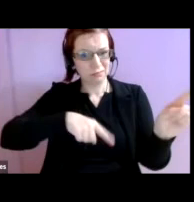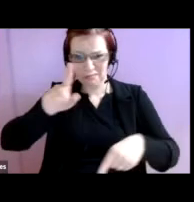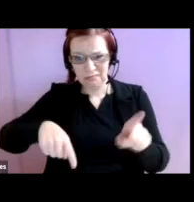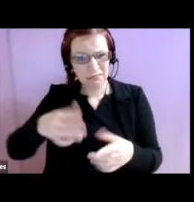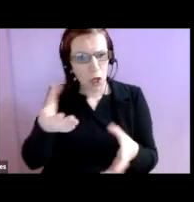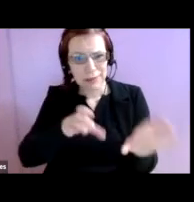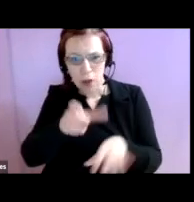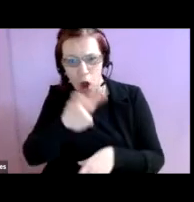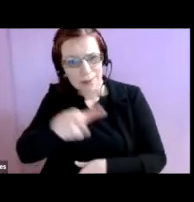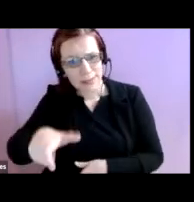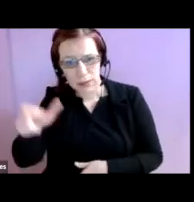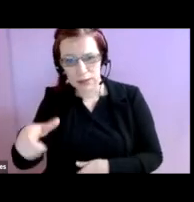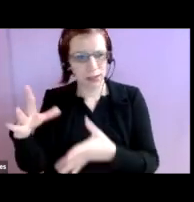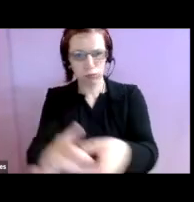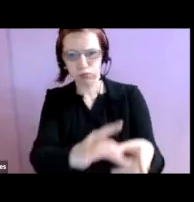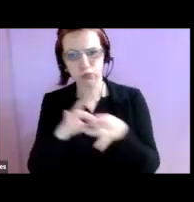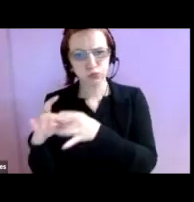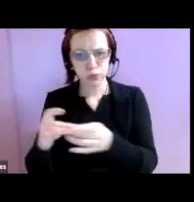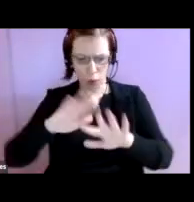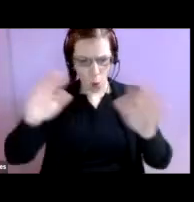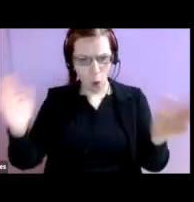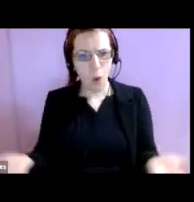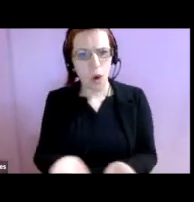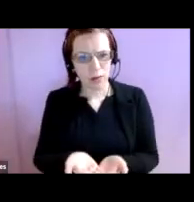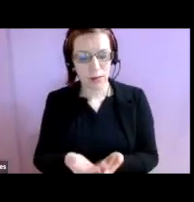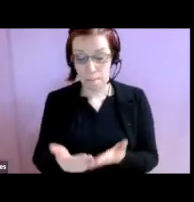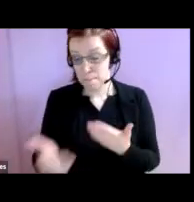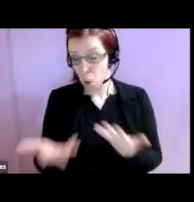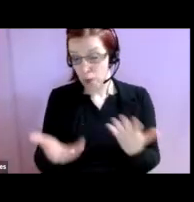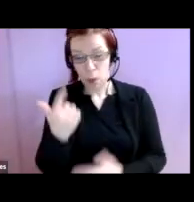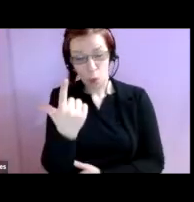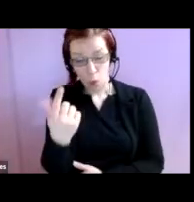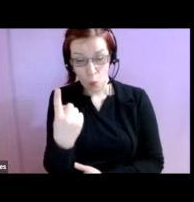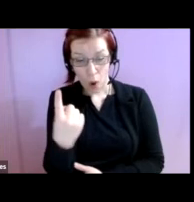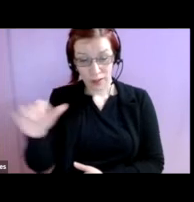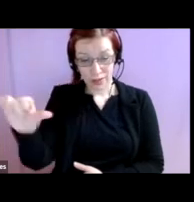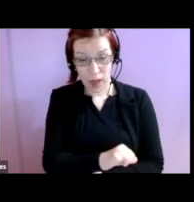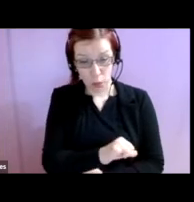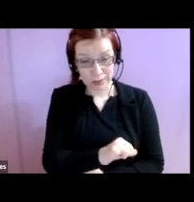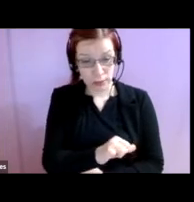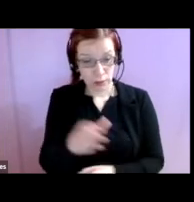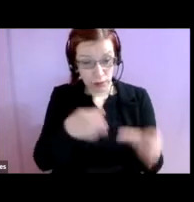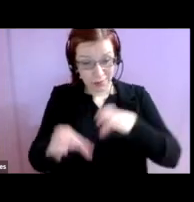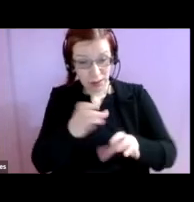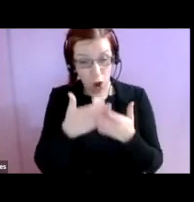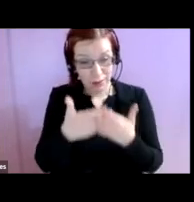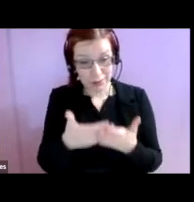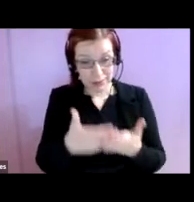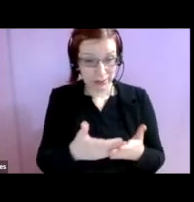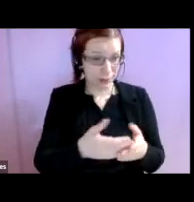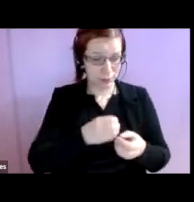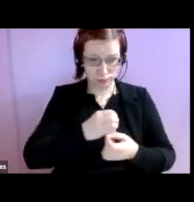been done by a collaboration of more than 1,000 scientists all working together. It's the work of many, many